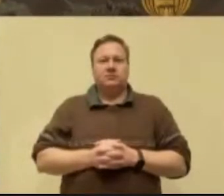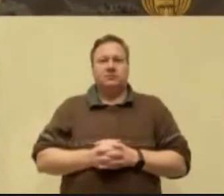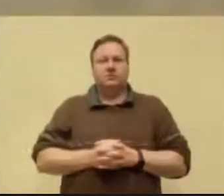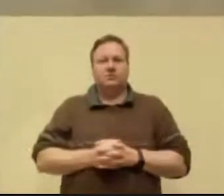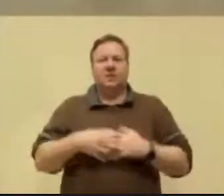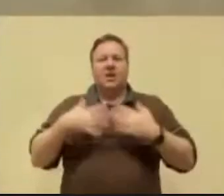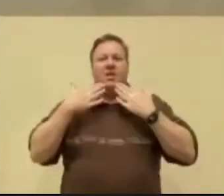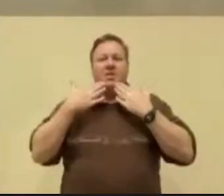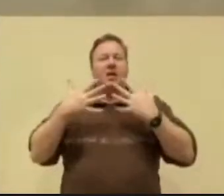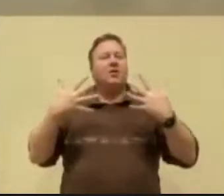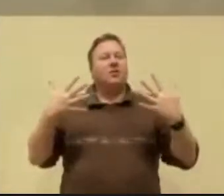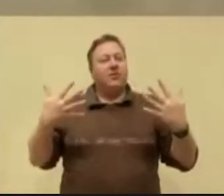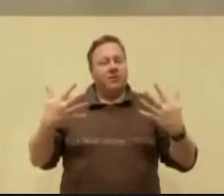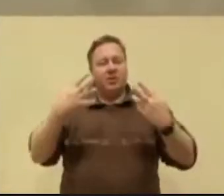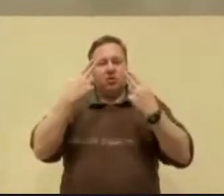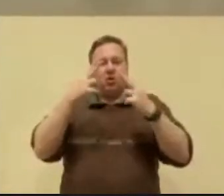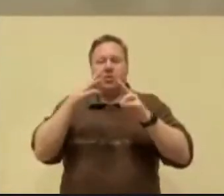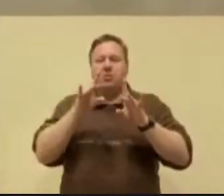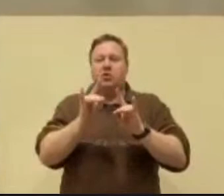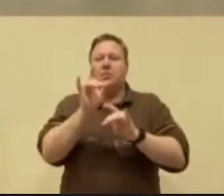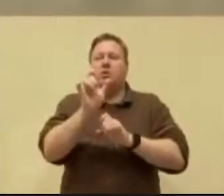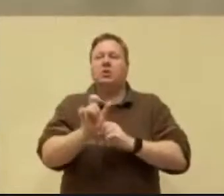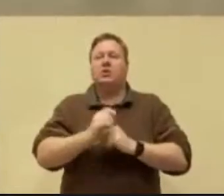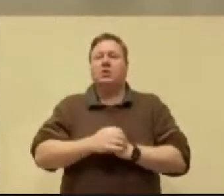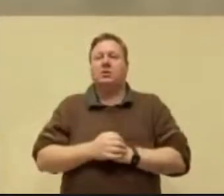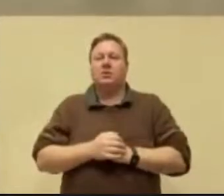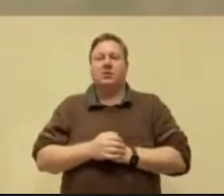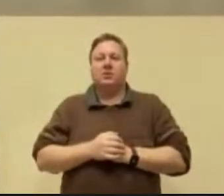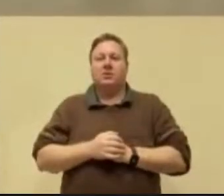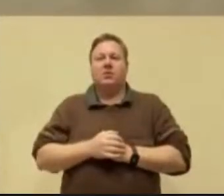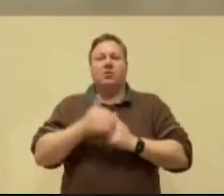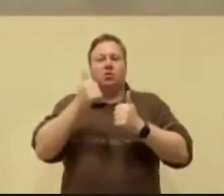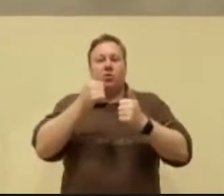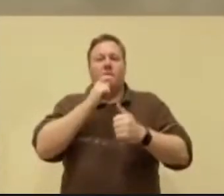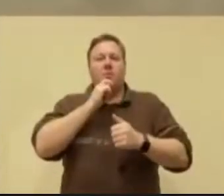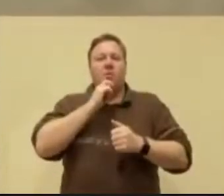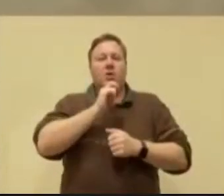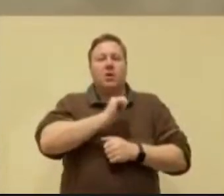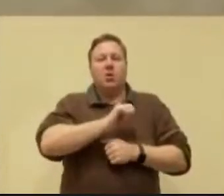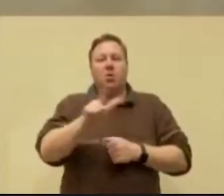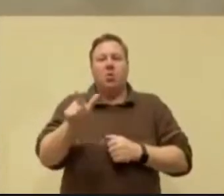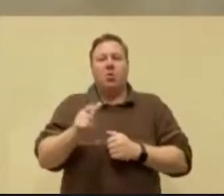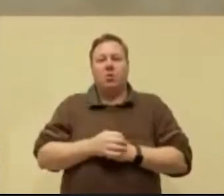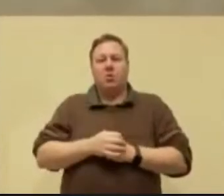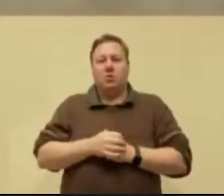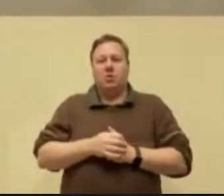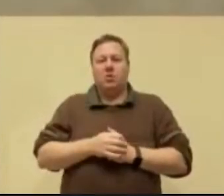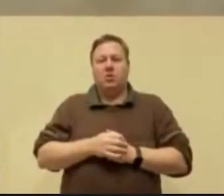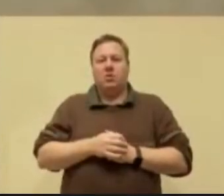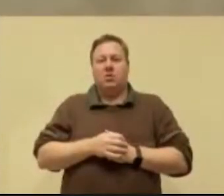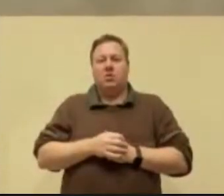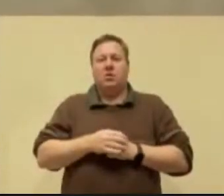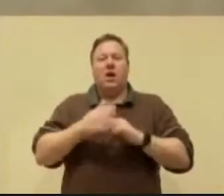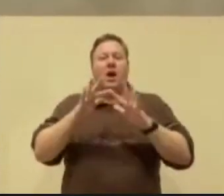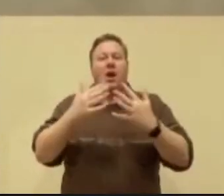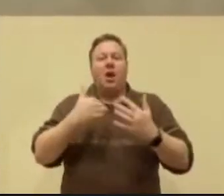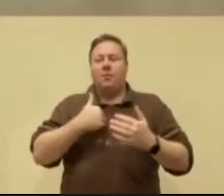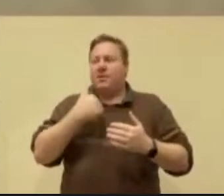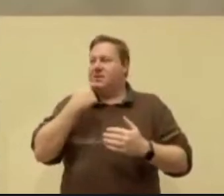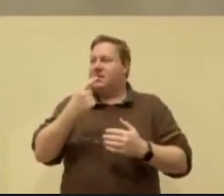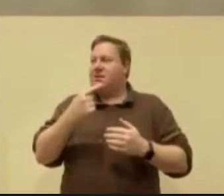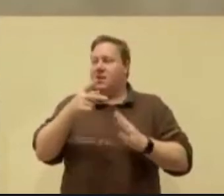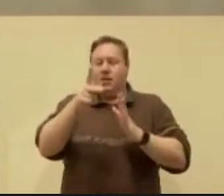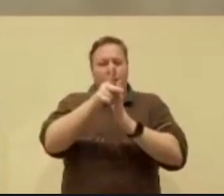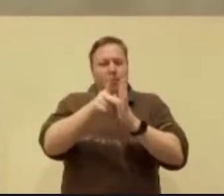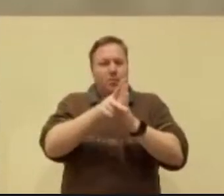thank you very much honorable jefferson and good morning to everyone allow me to say that protocol observed in